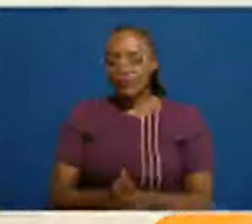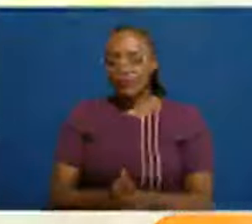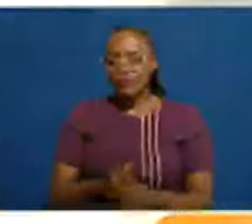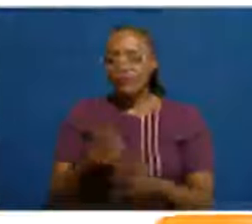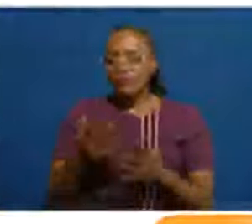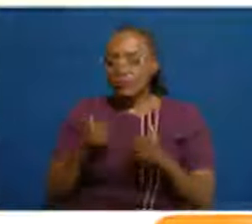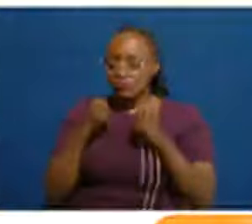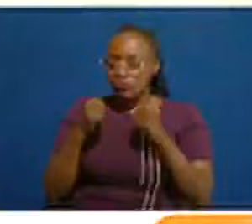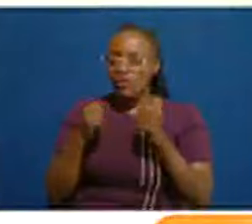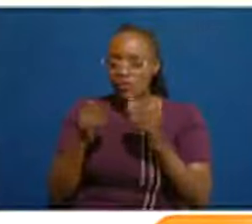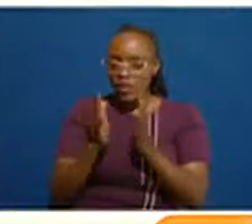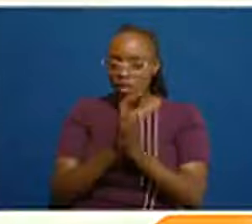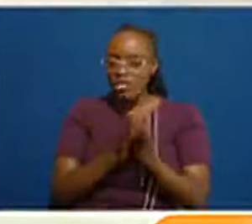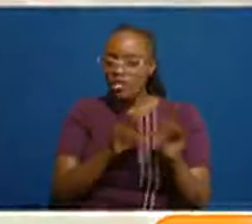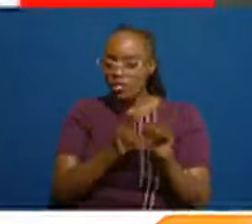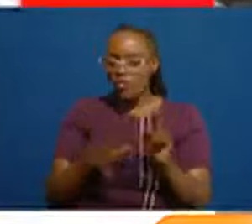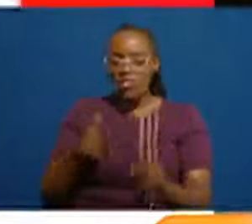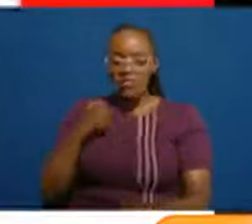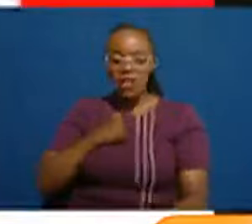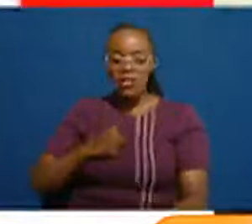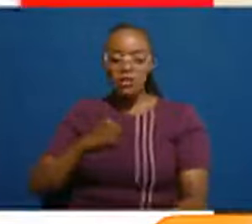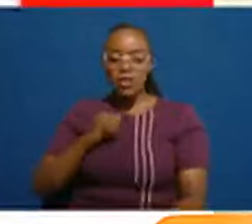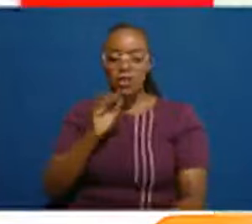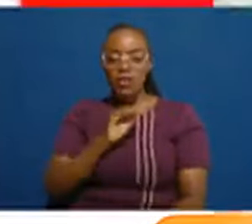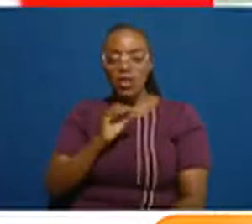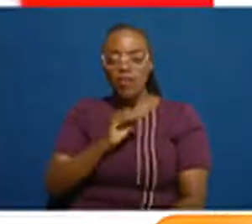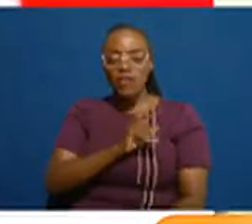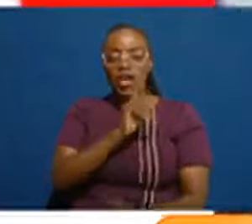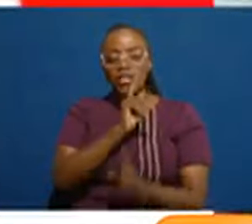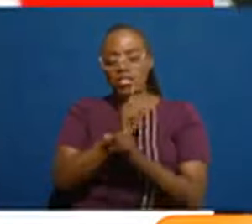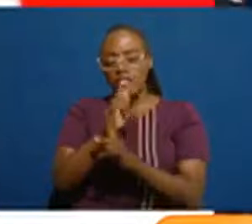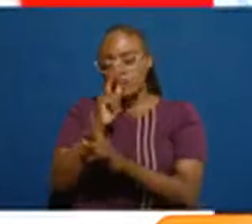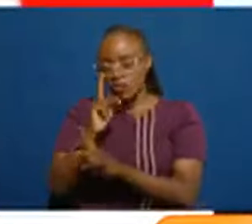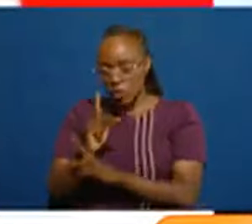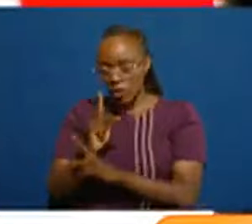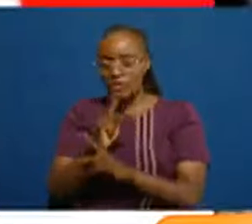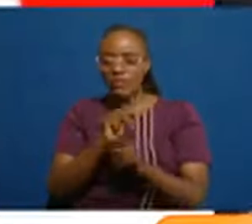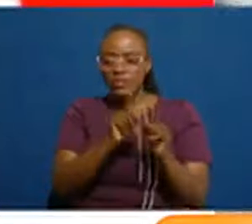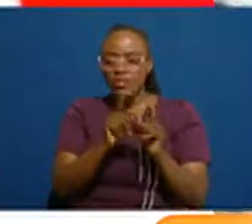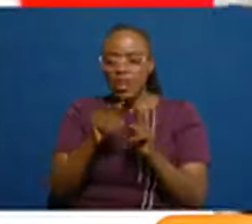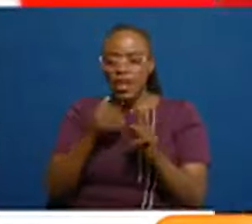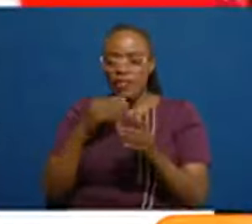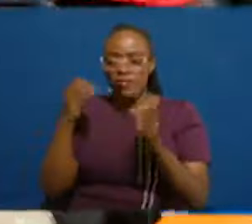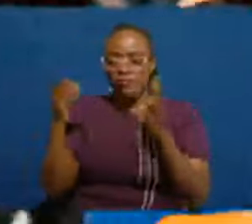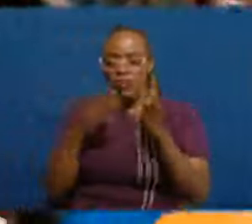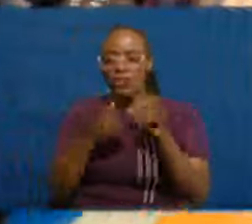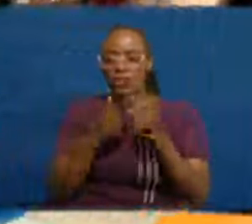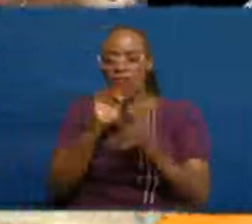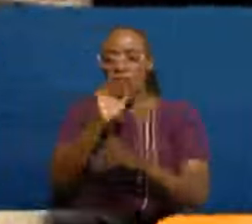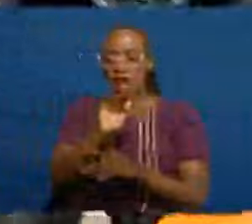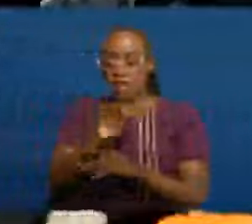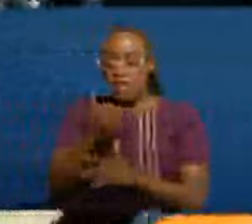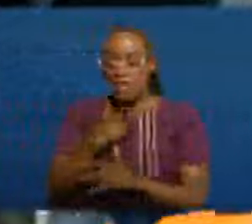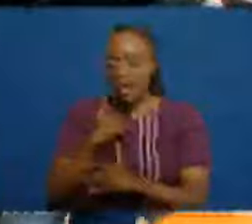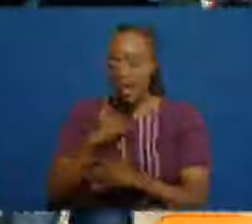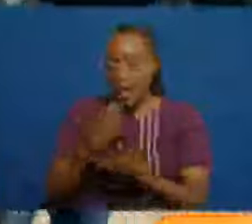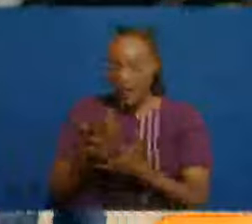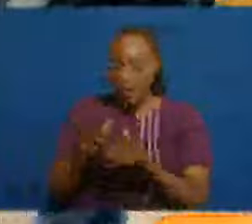Bold, informed, and unapologetic, the TikTok generation pricked a nation's conscience, demanding fidelity to